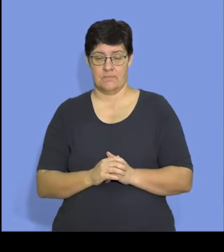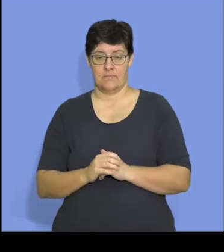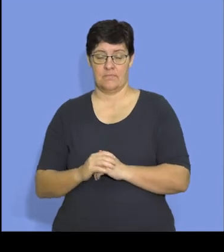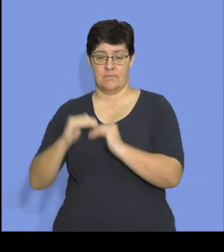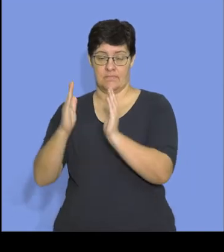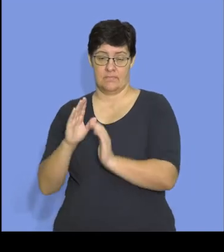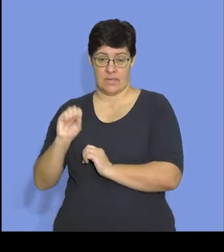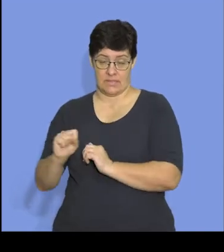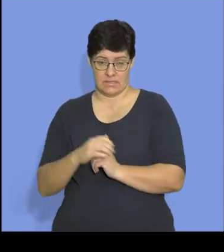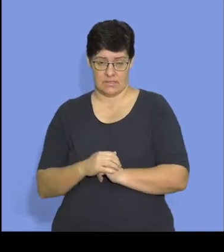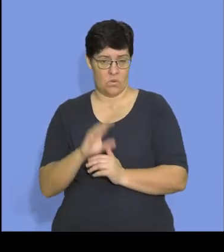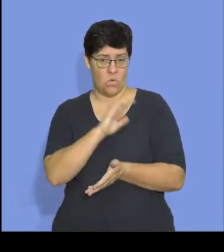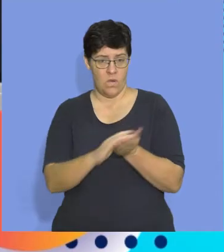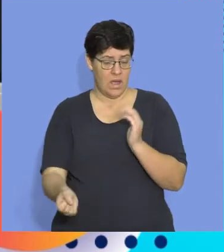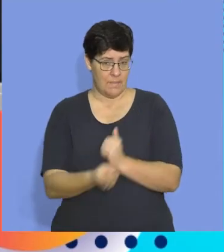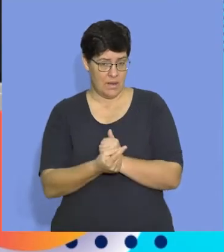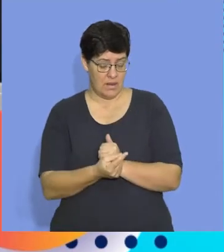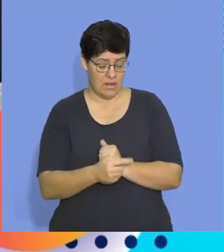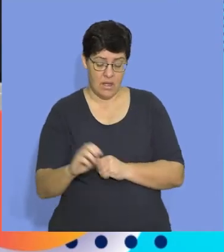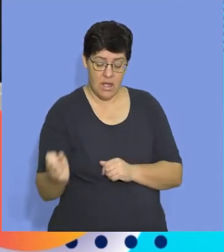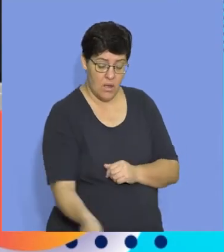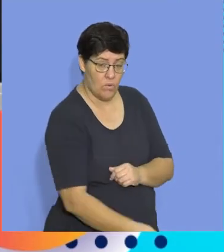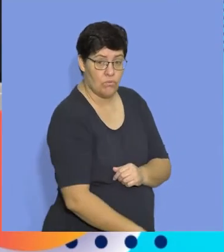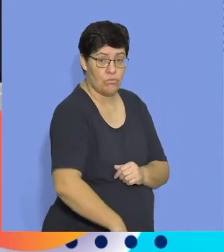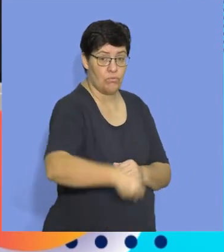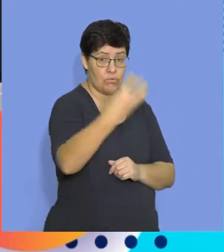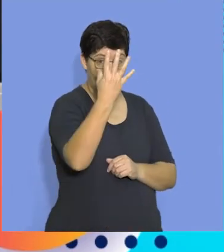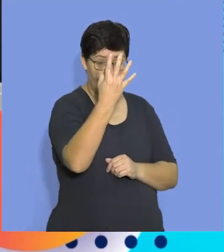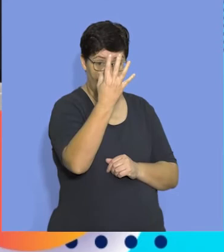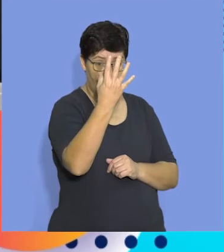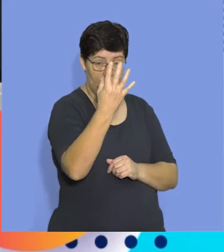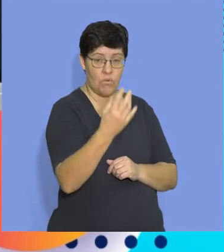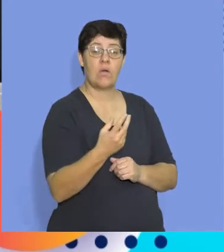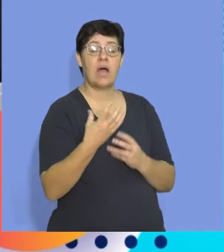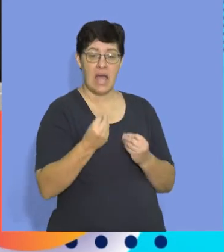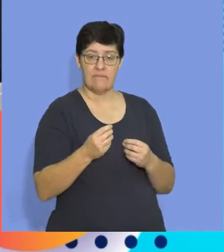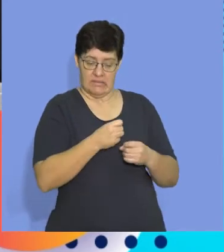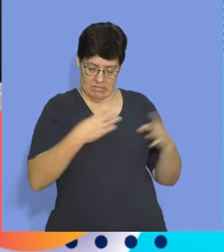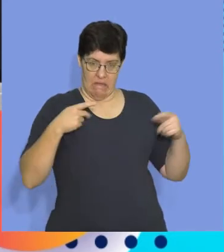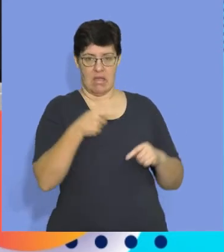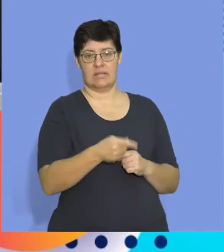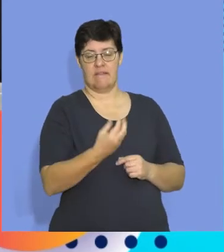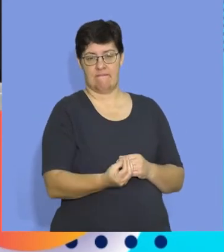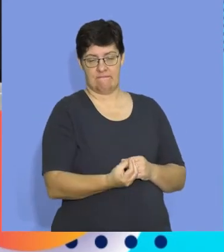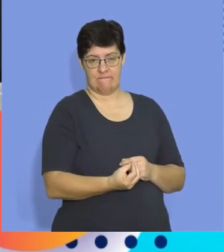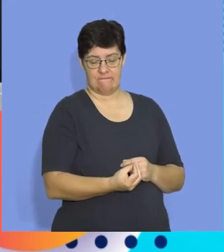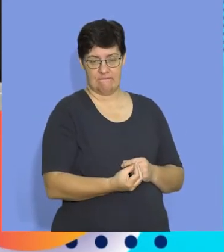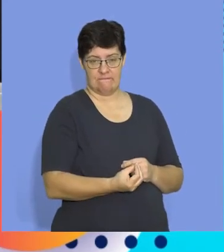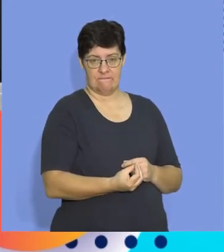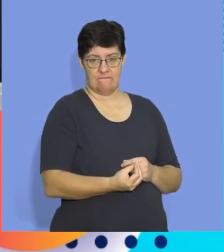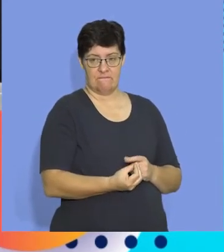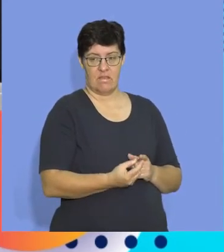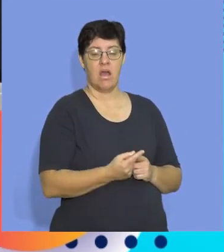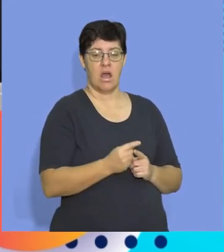What happened to the velocity? Well, I threw it up, so it had an initial velocity. That velocity